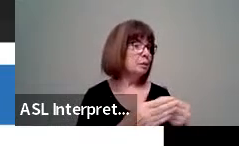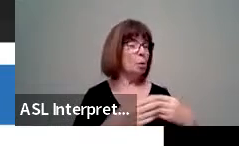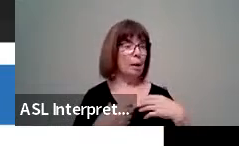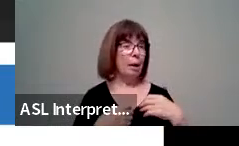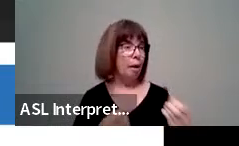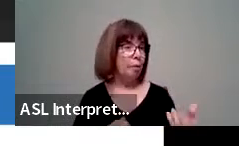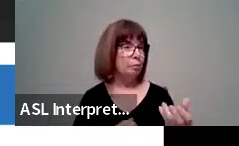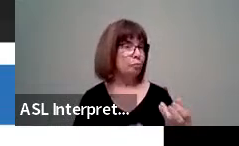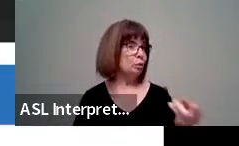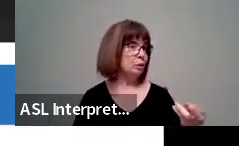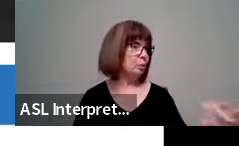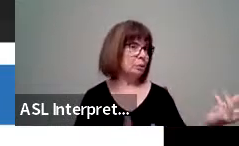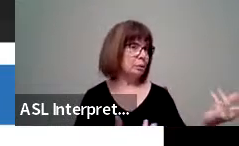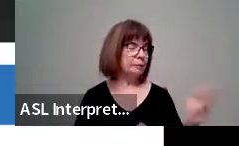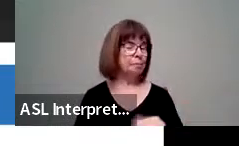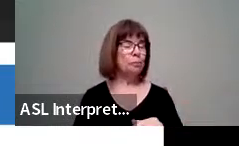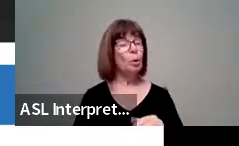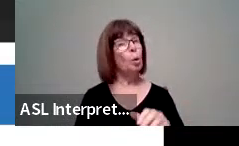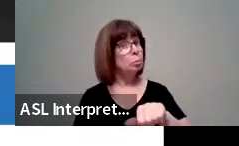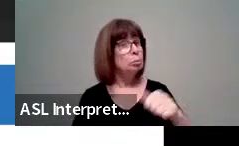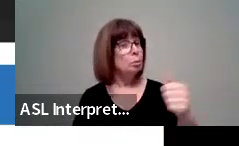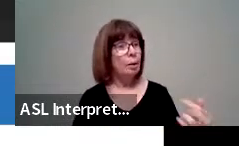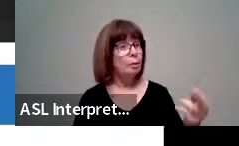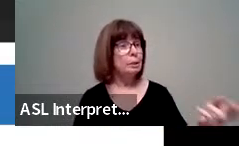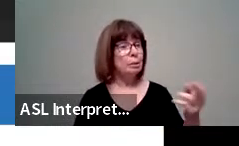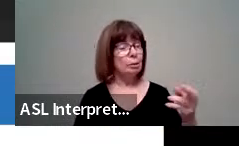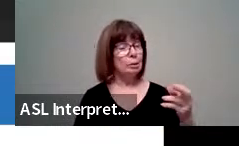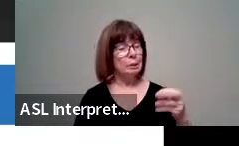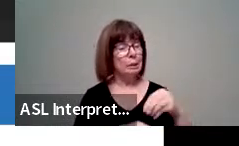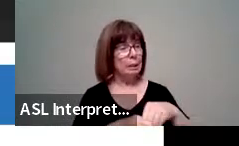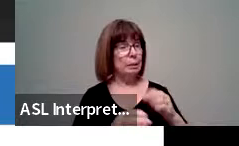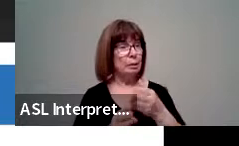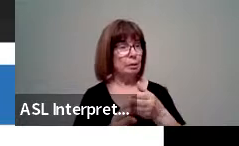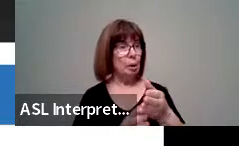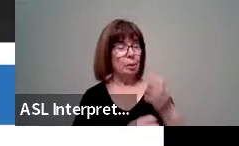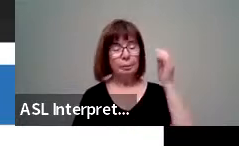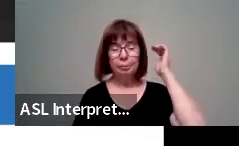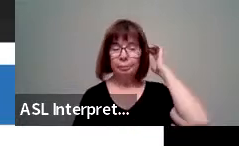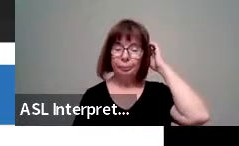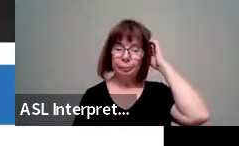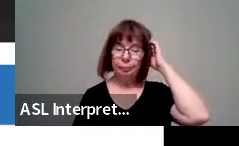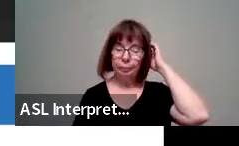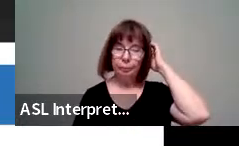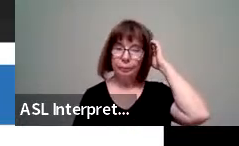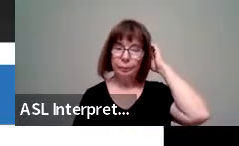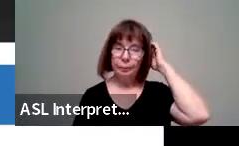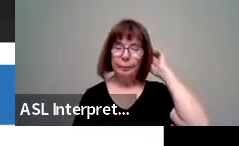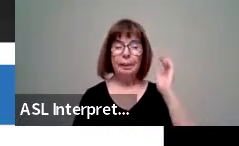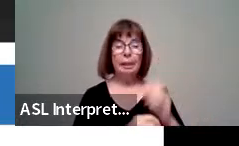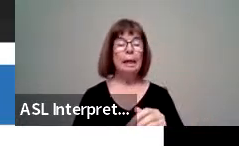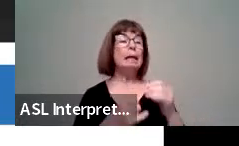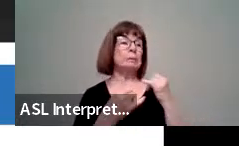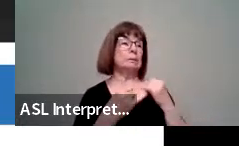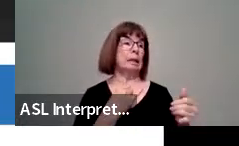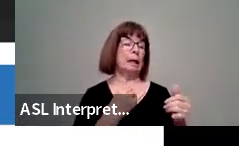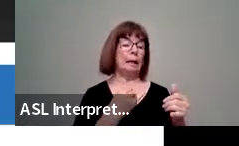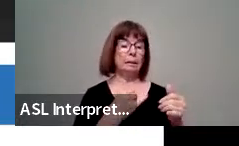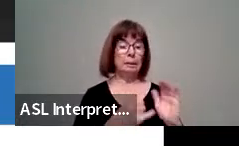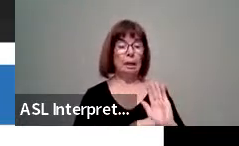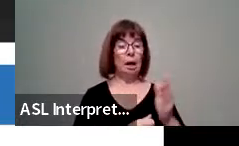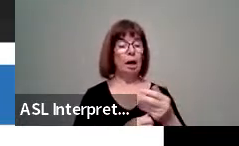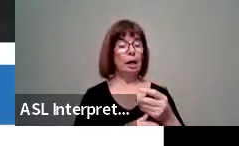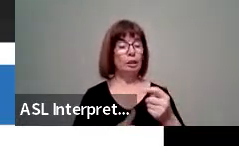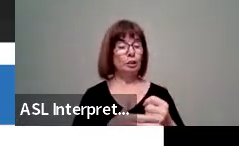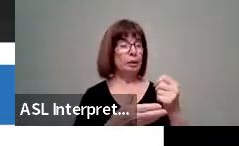resources or other resources within the department. They serve as that linkage. And finally, our